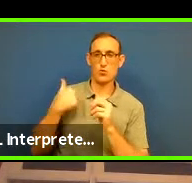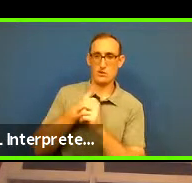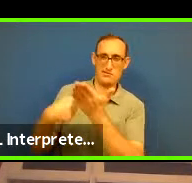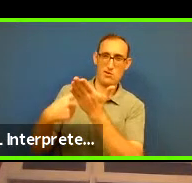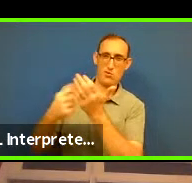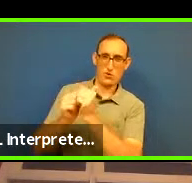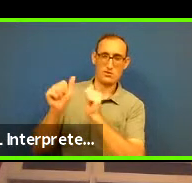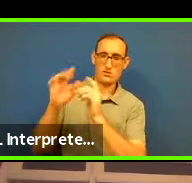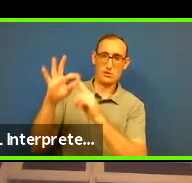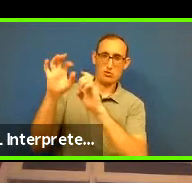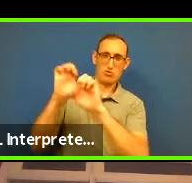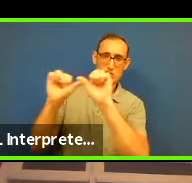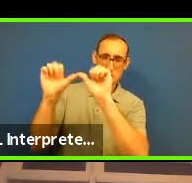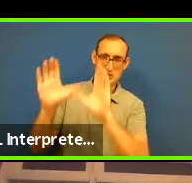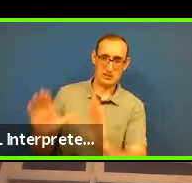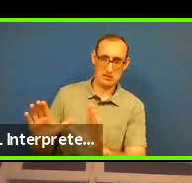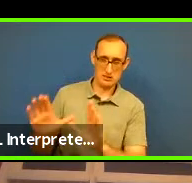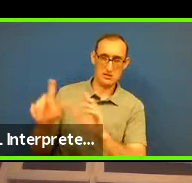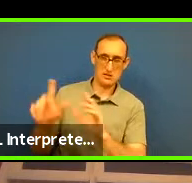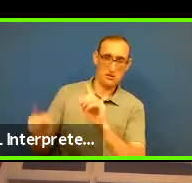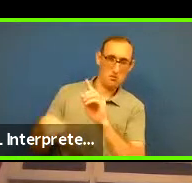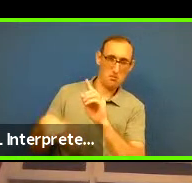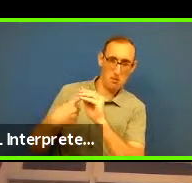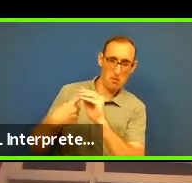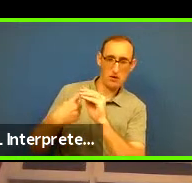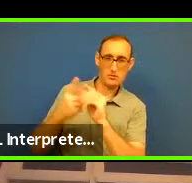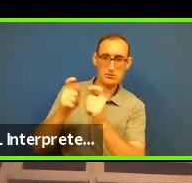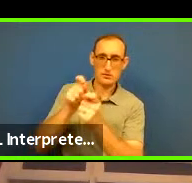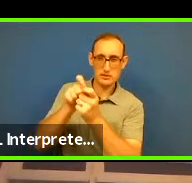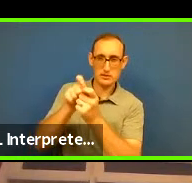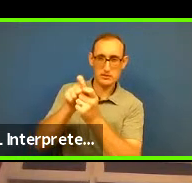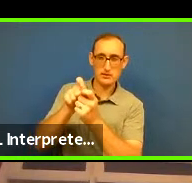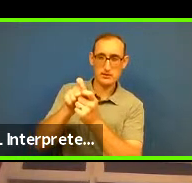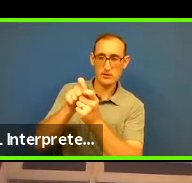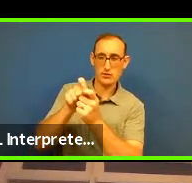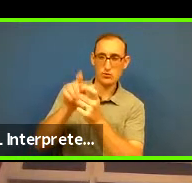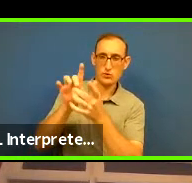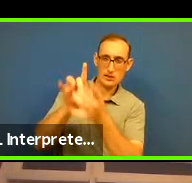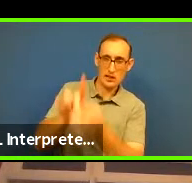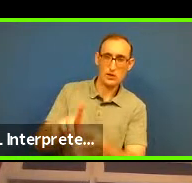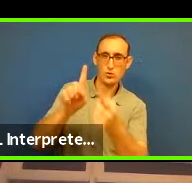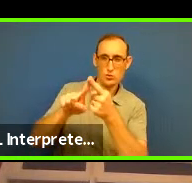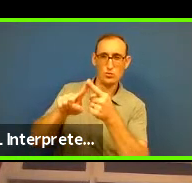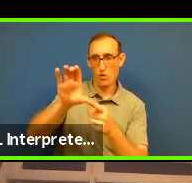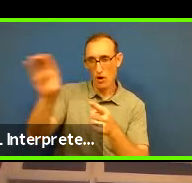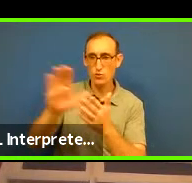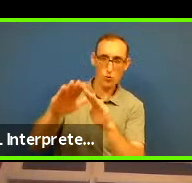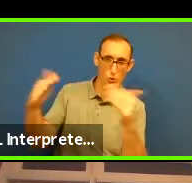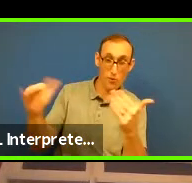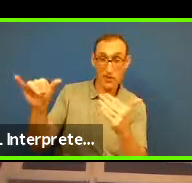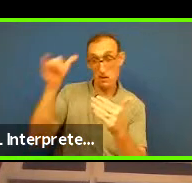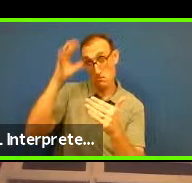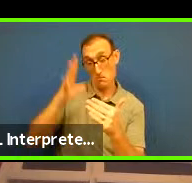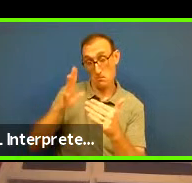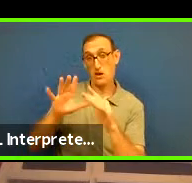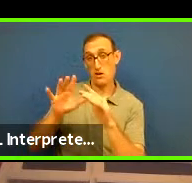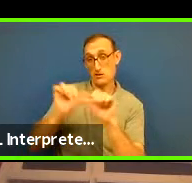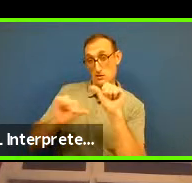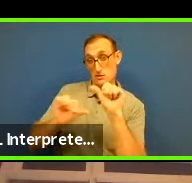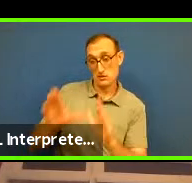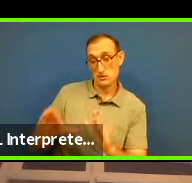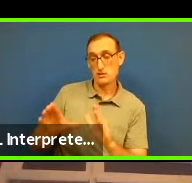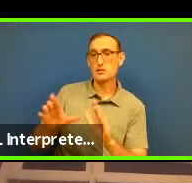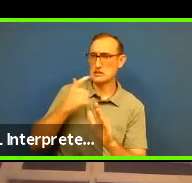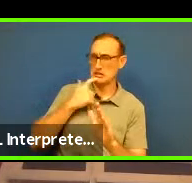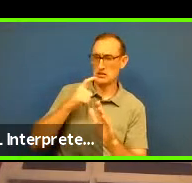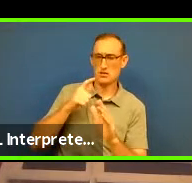Health District, some specific questions about Clarke County and about school reopening. And he initially stated that our whole region, the Northeast Georgia region,